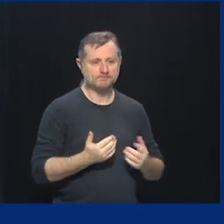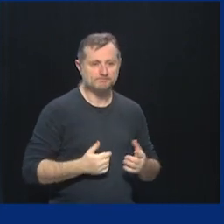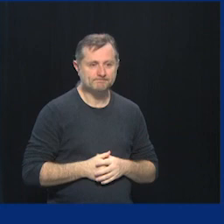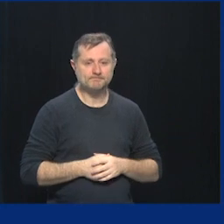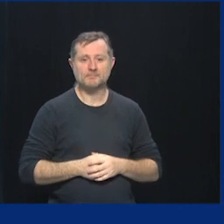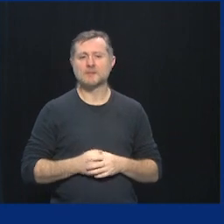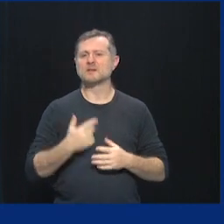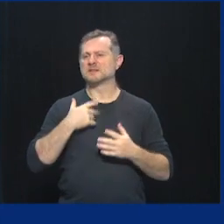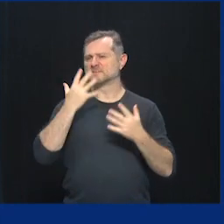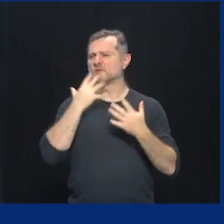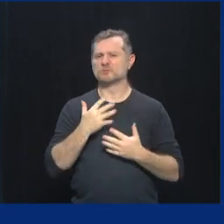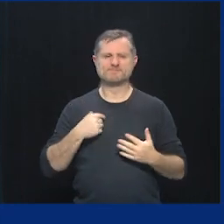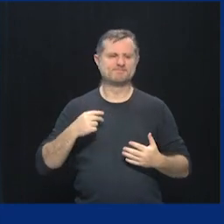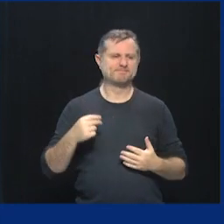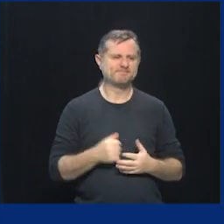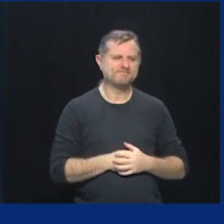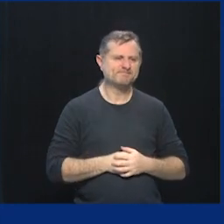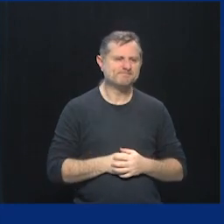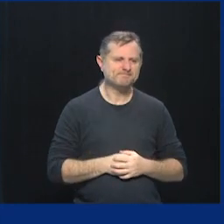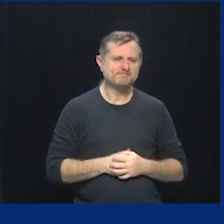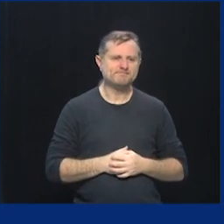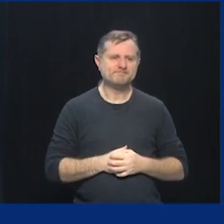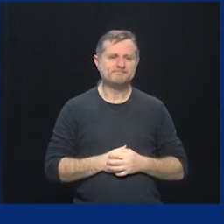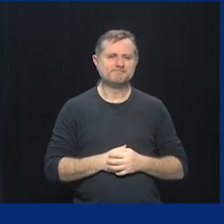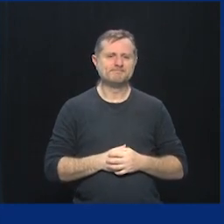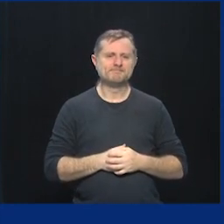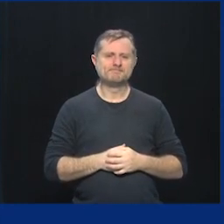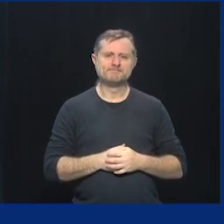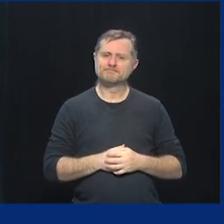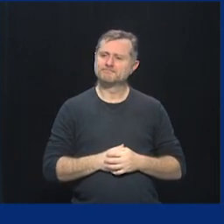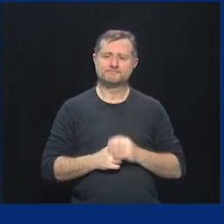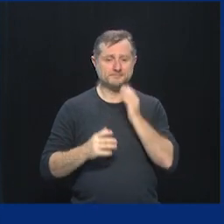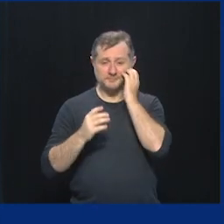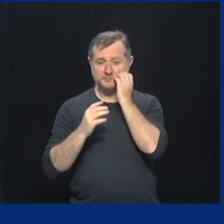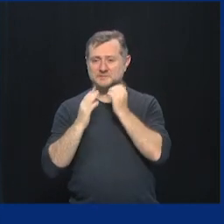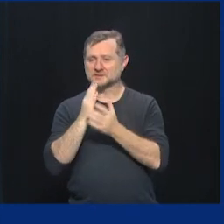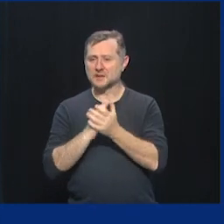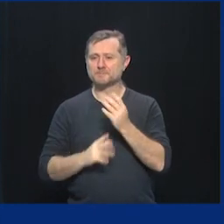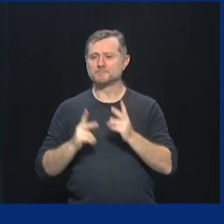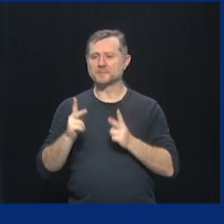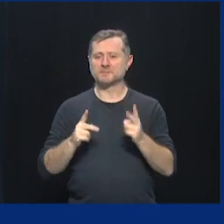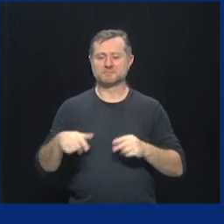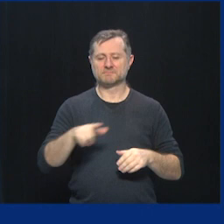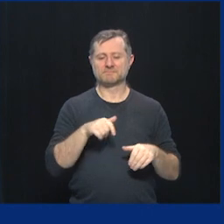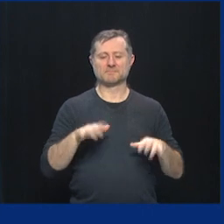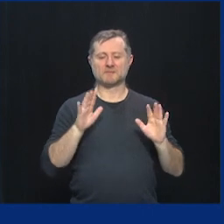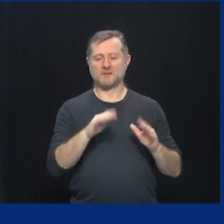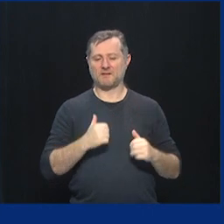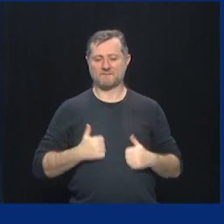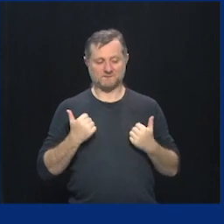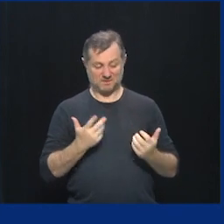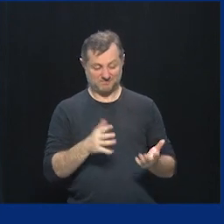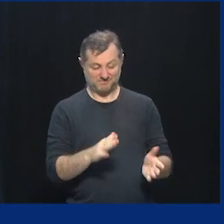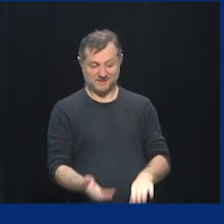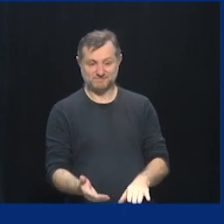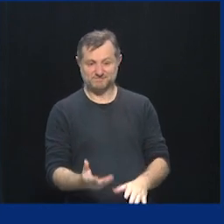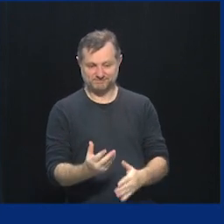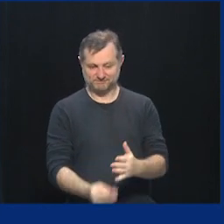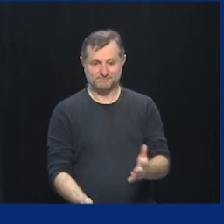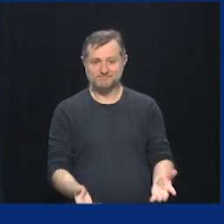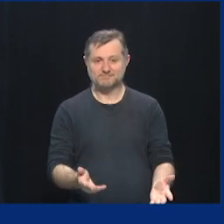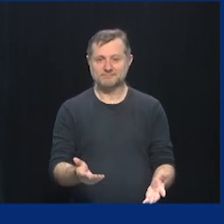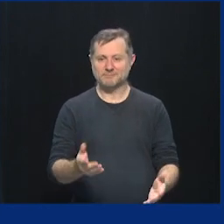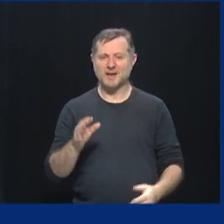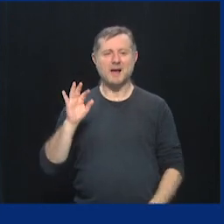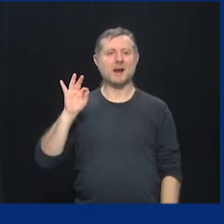Unfortunately, the price paid by some New Yorkers was horrible and tragic. We have now lost 9 New Yorkers to